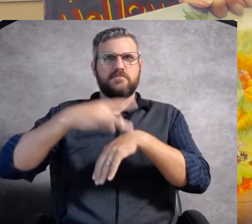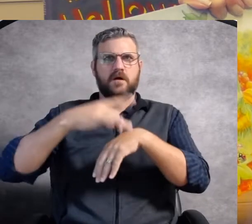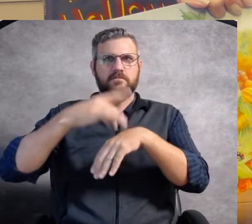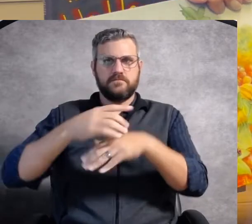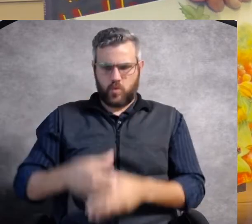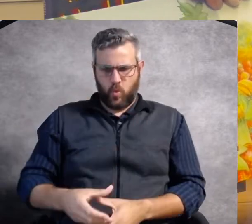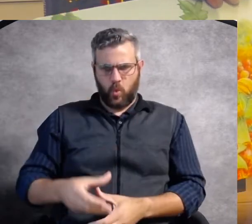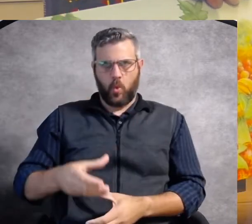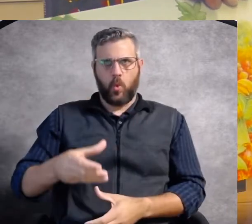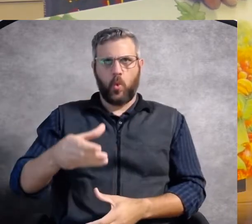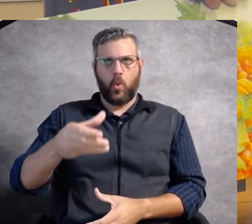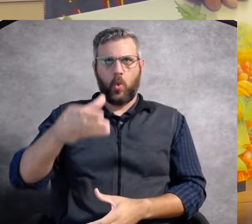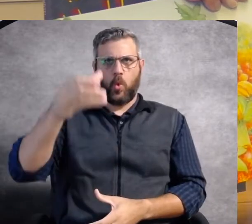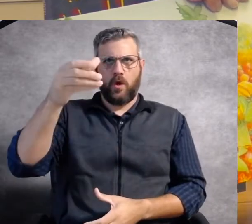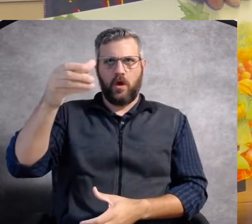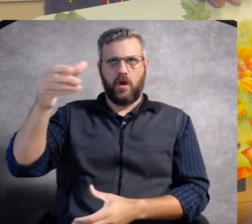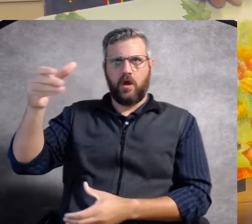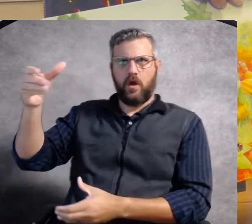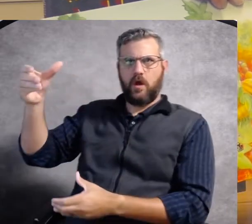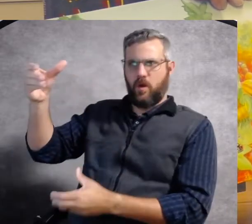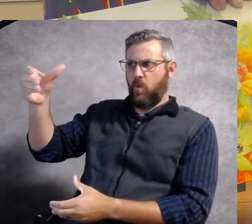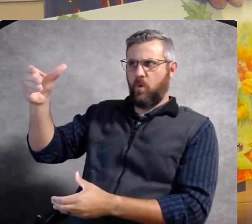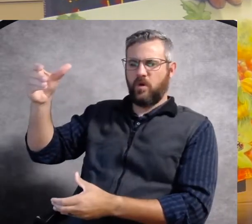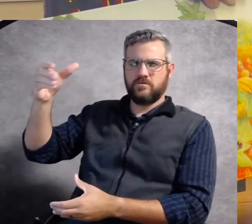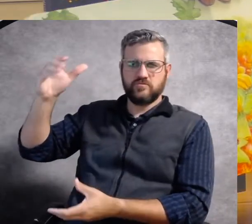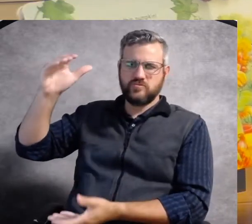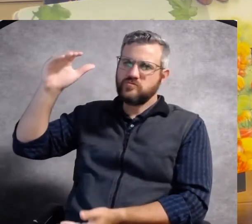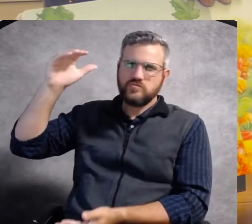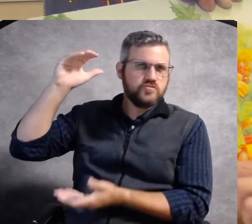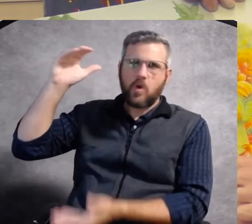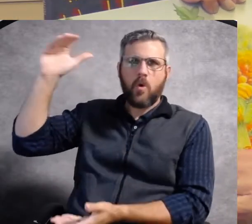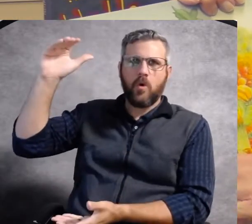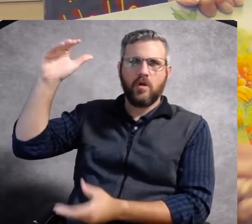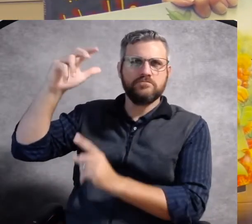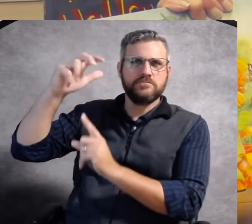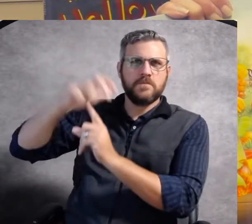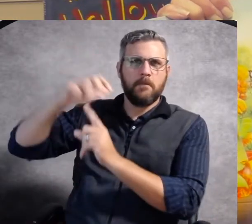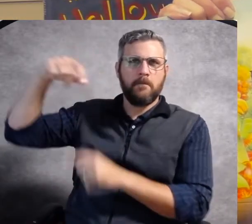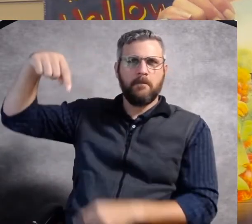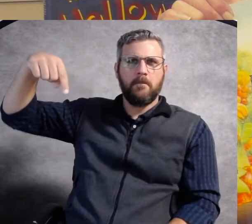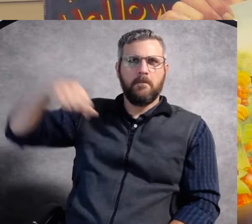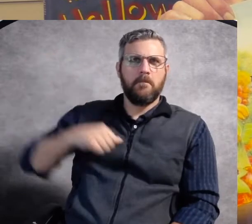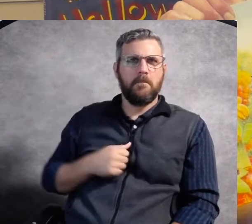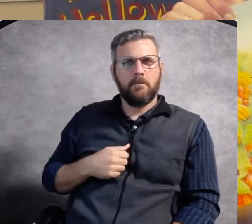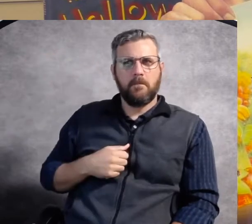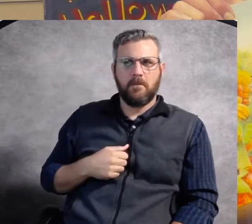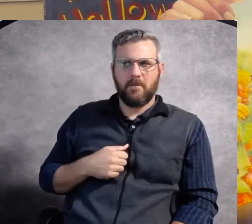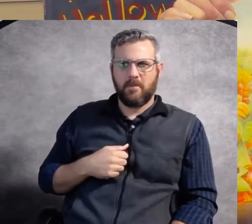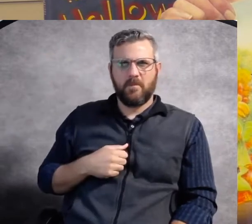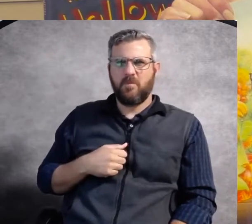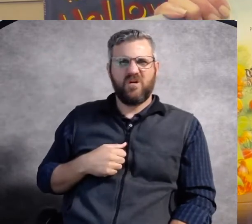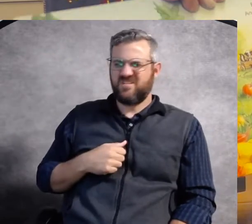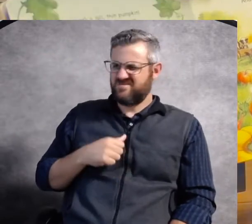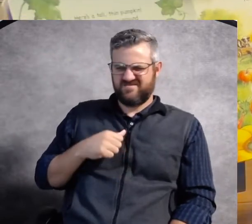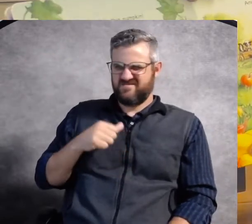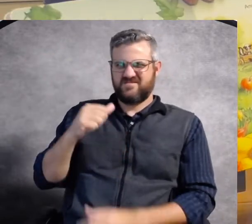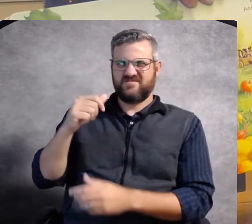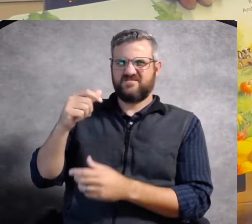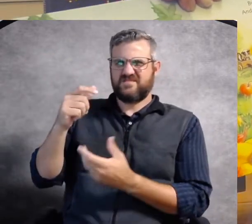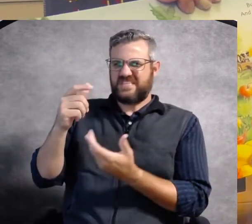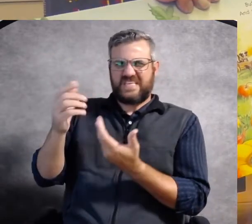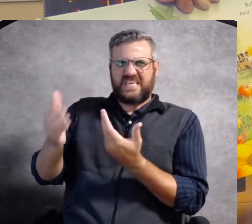Here's a tall, thin one, the tallest one around. But it's a